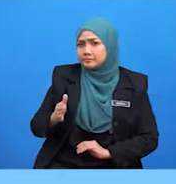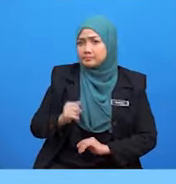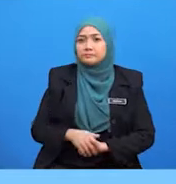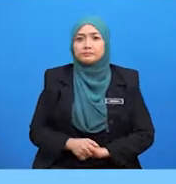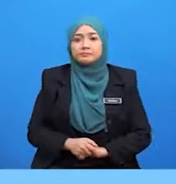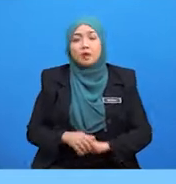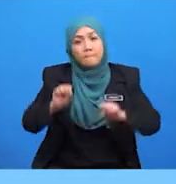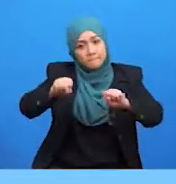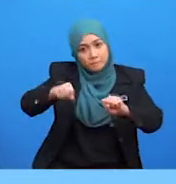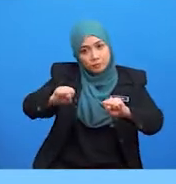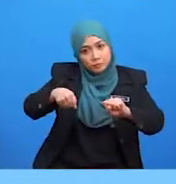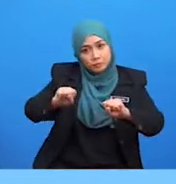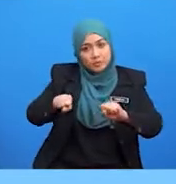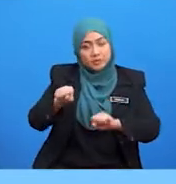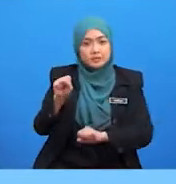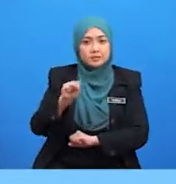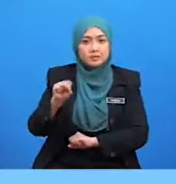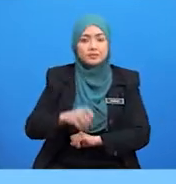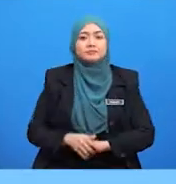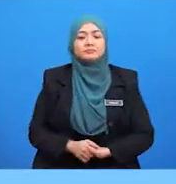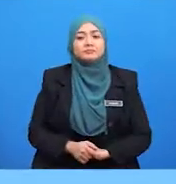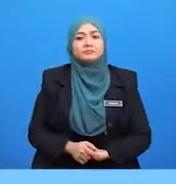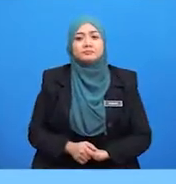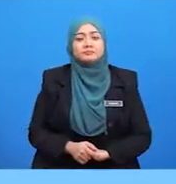and motorcycles.